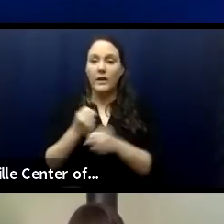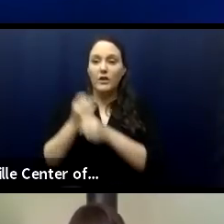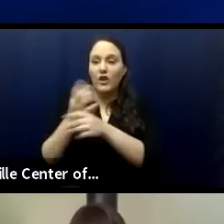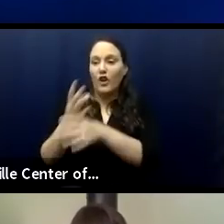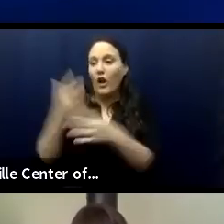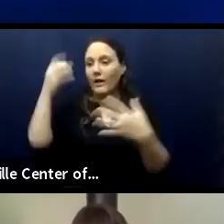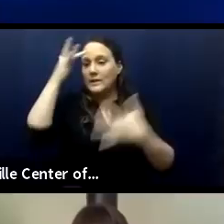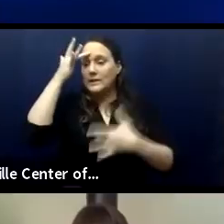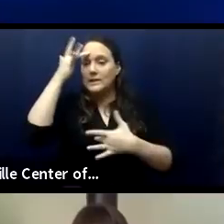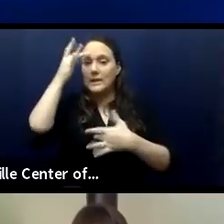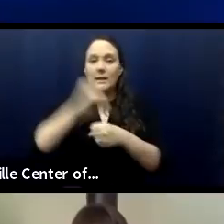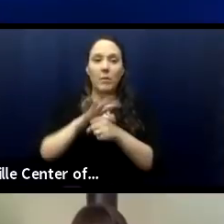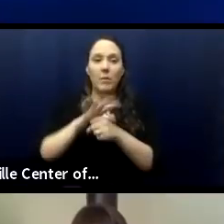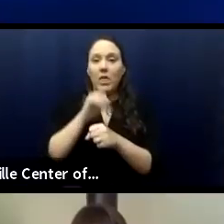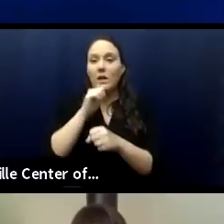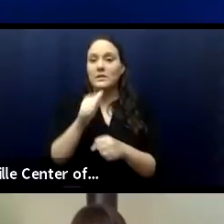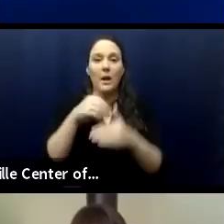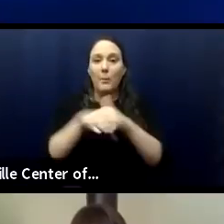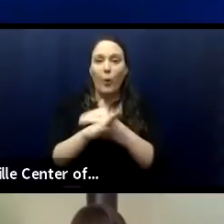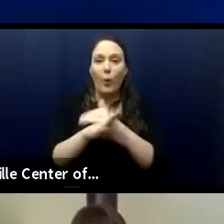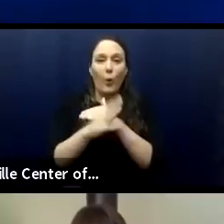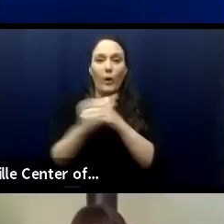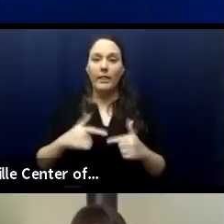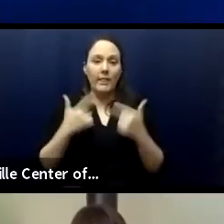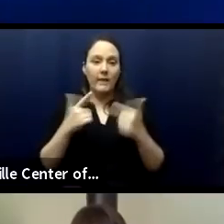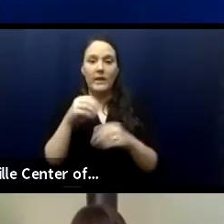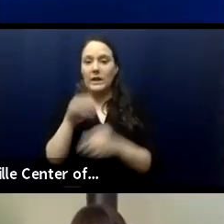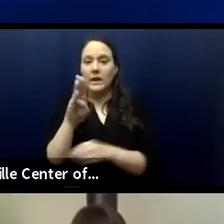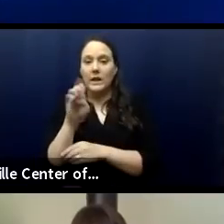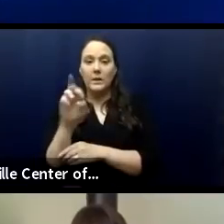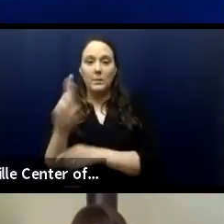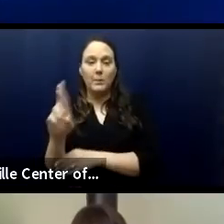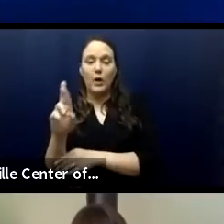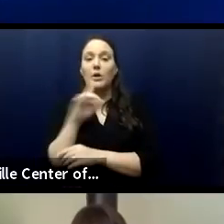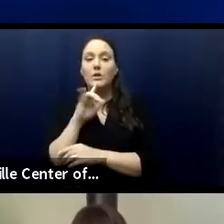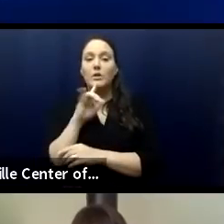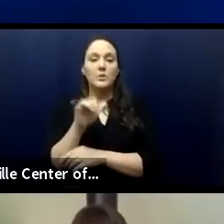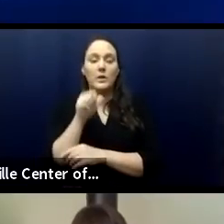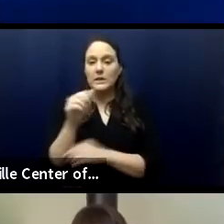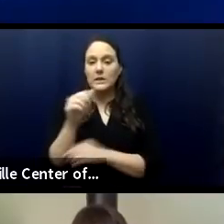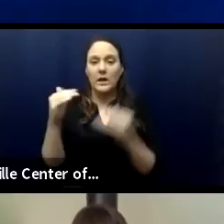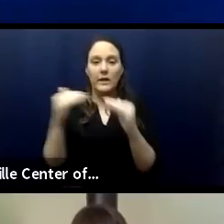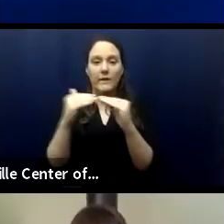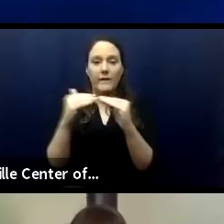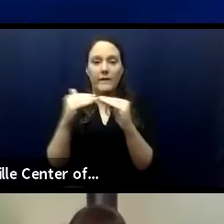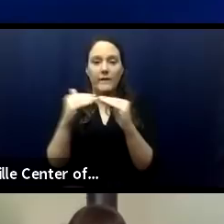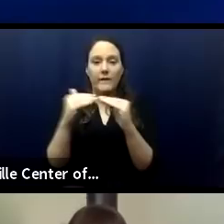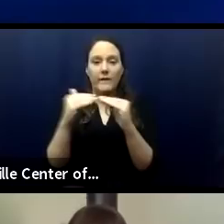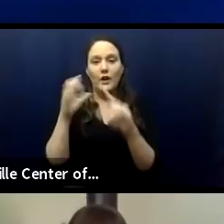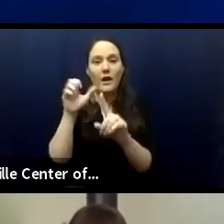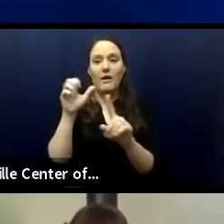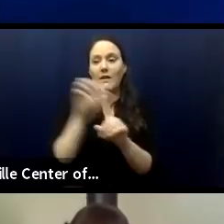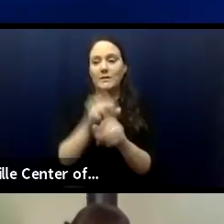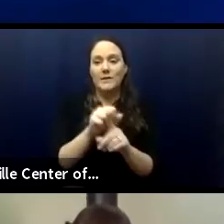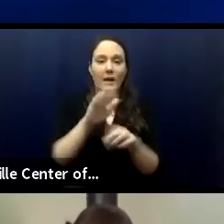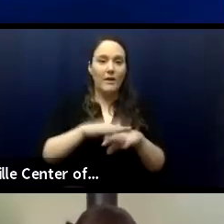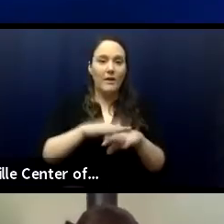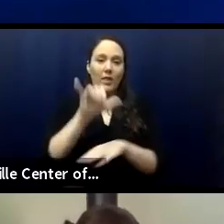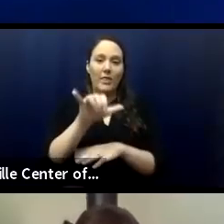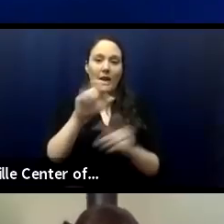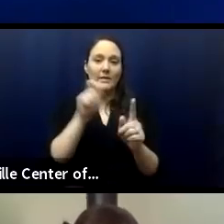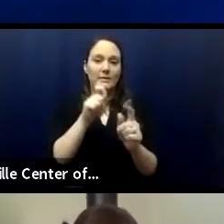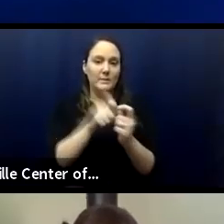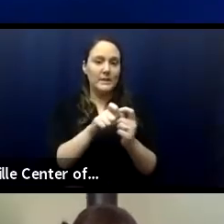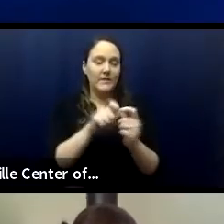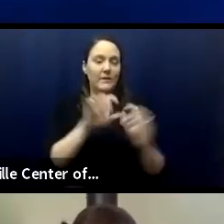COVID is not born and living in the bars. It's really an unfair attack on that specific category. We've got to come